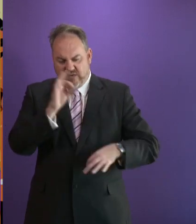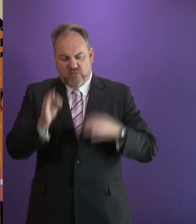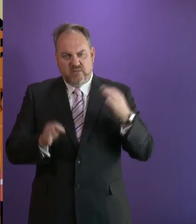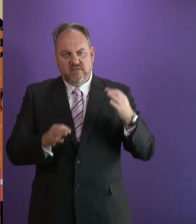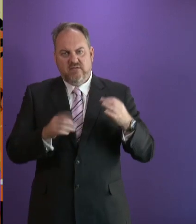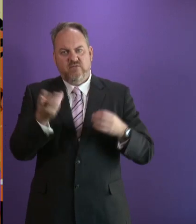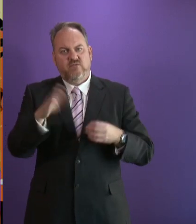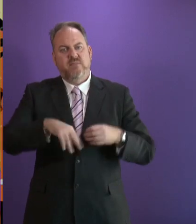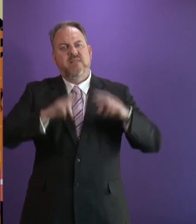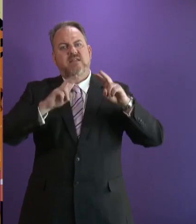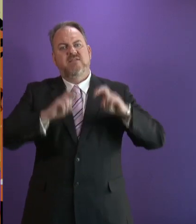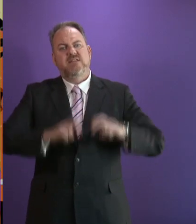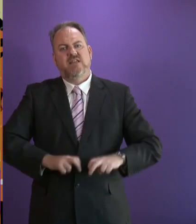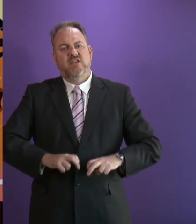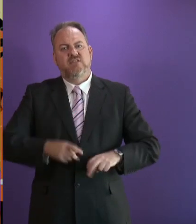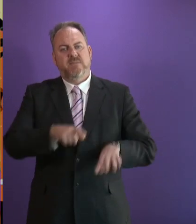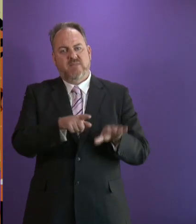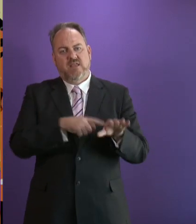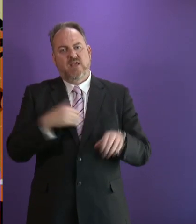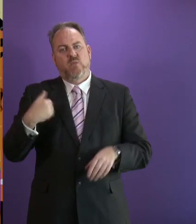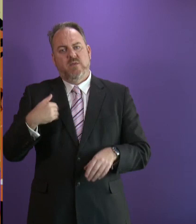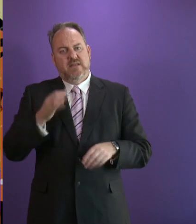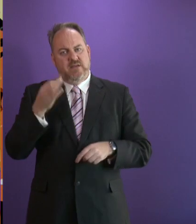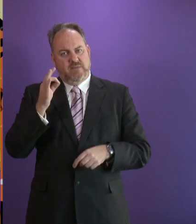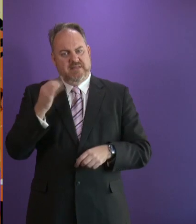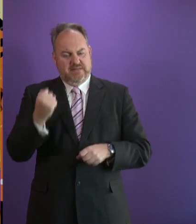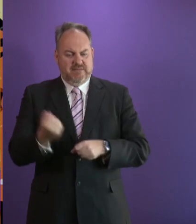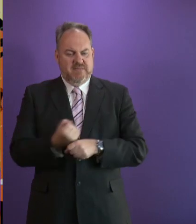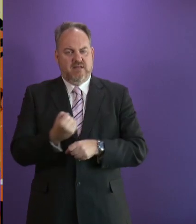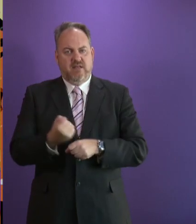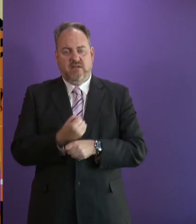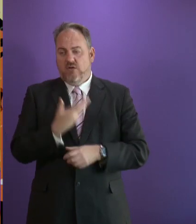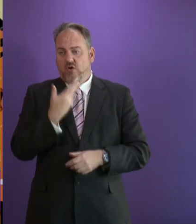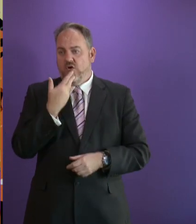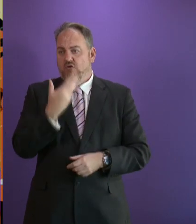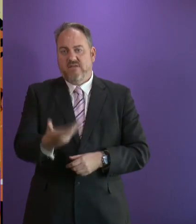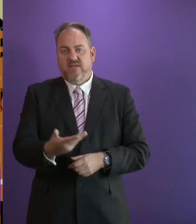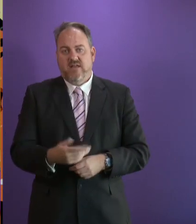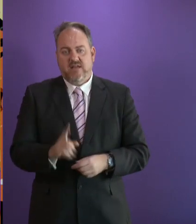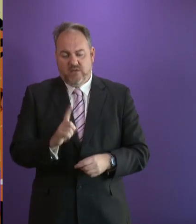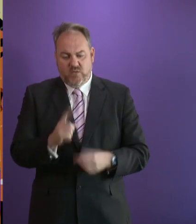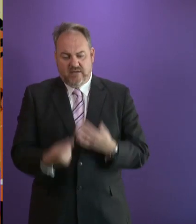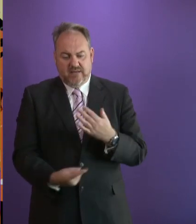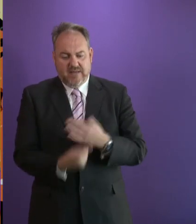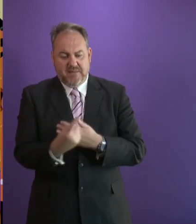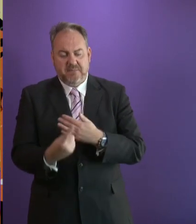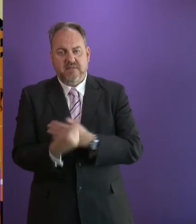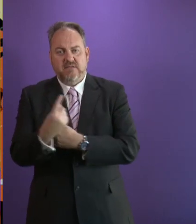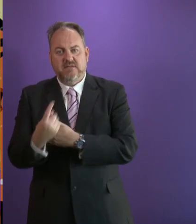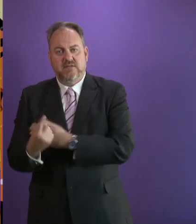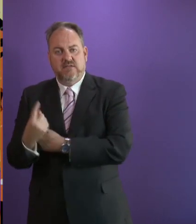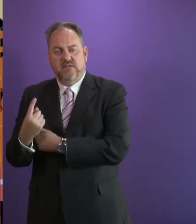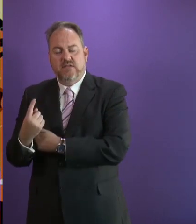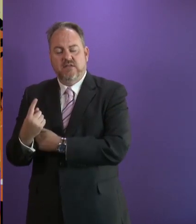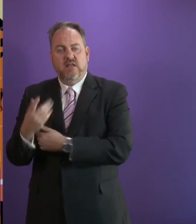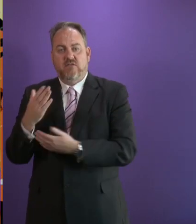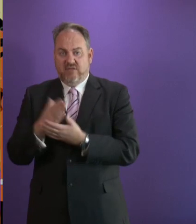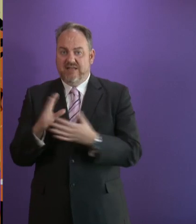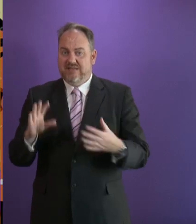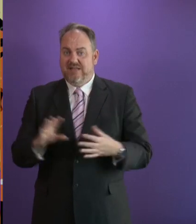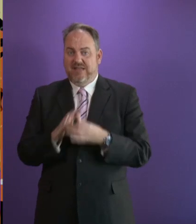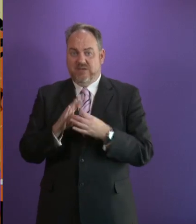the investigation that the Young Women Lead Committee did. Horrified at some of the findings. And it directly relates to